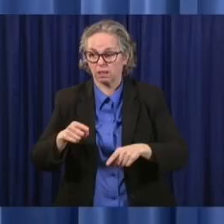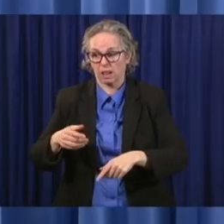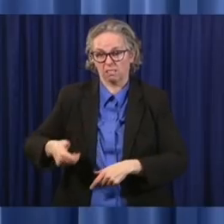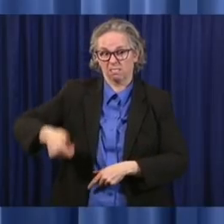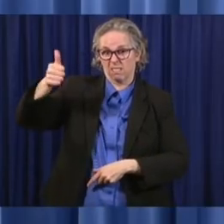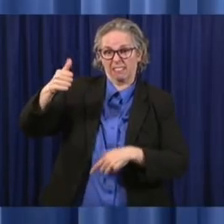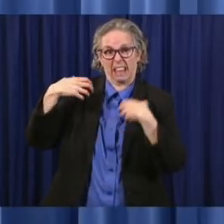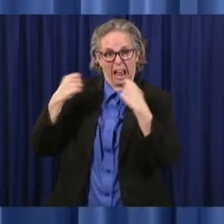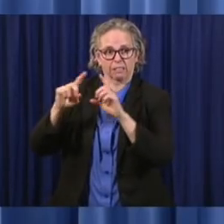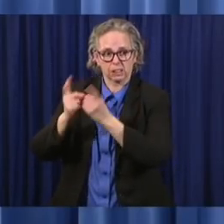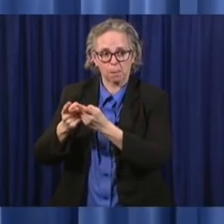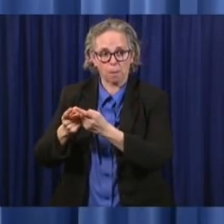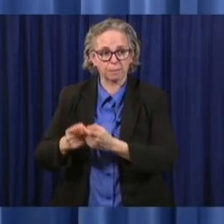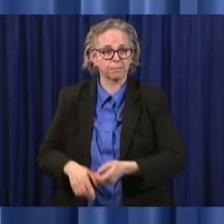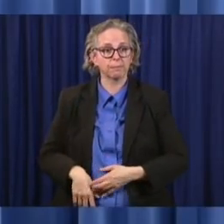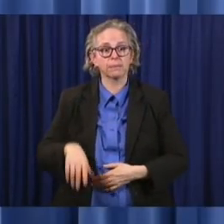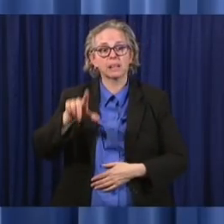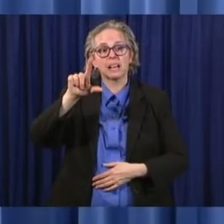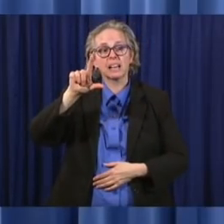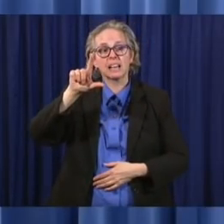Legionnaire outbreak at a hospital,